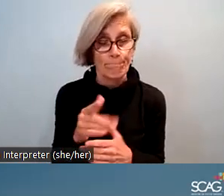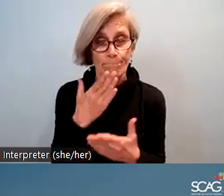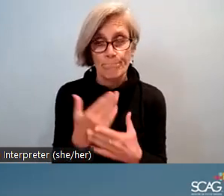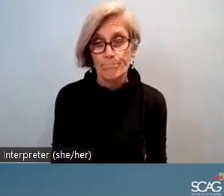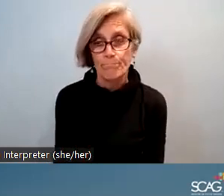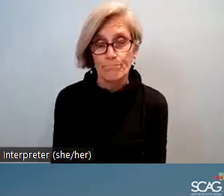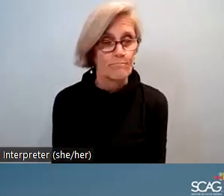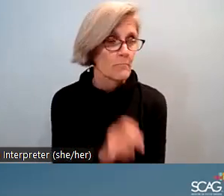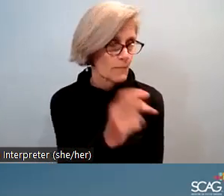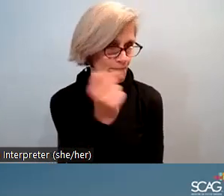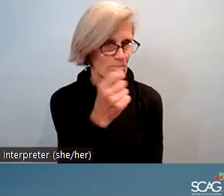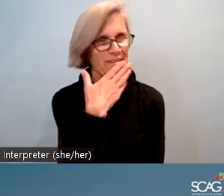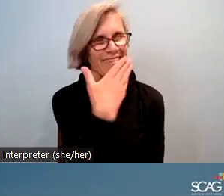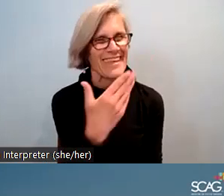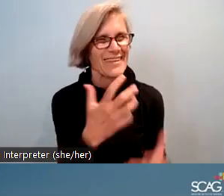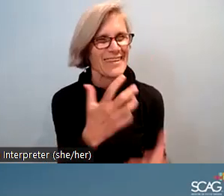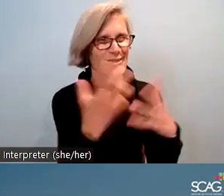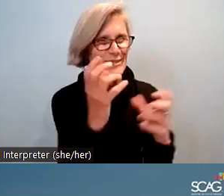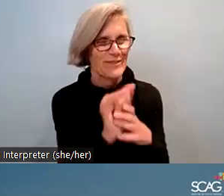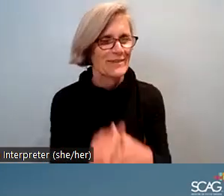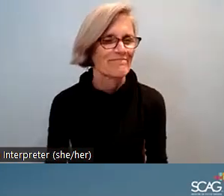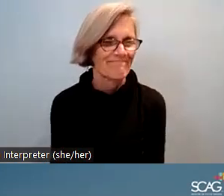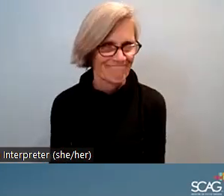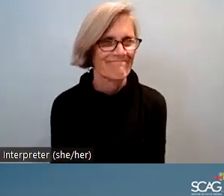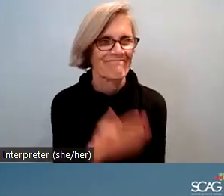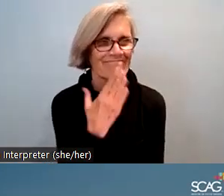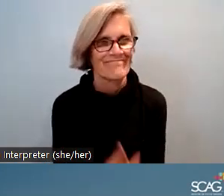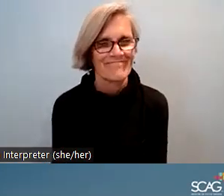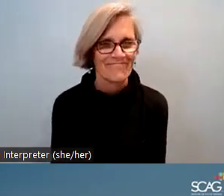Okay, yes, thank you so much for that. Thank you.